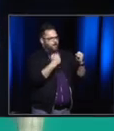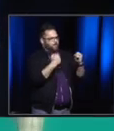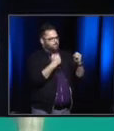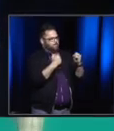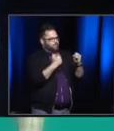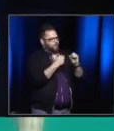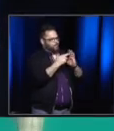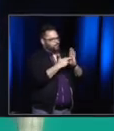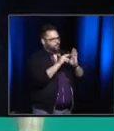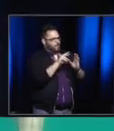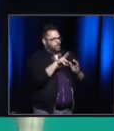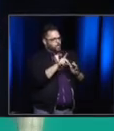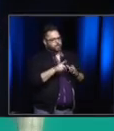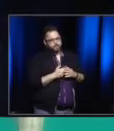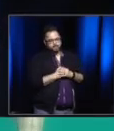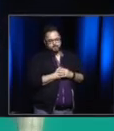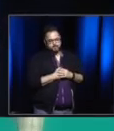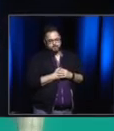see a